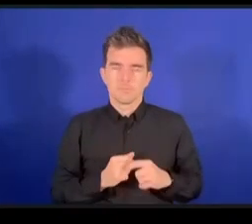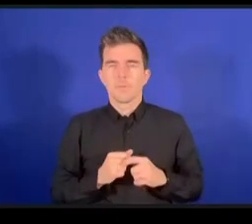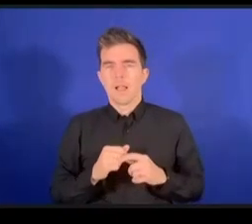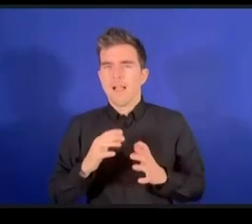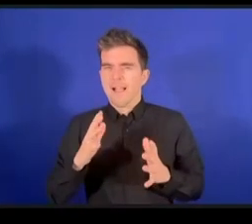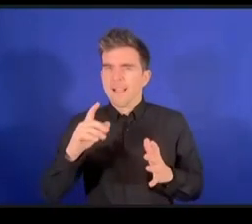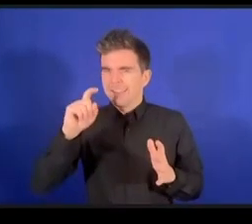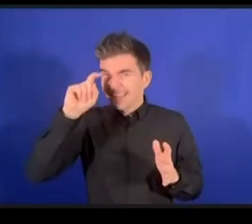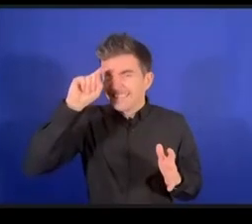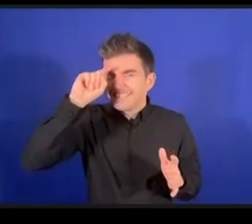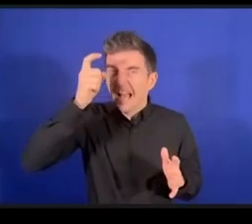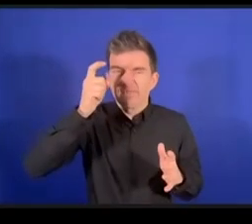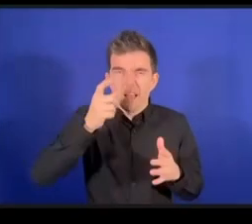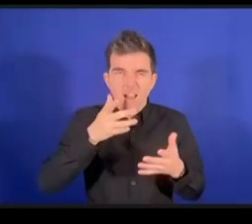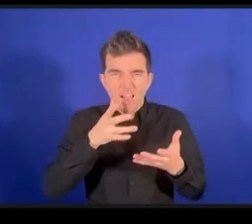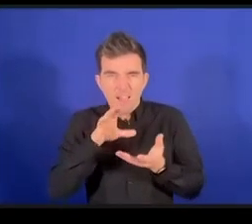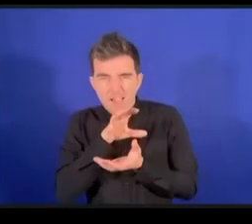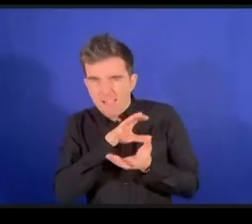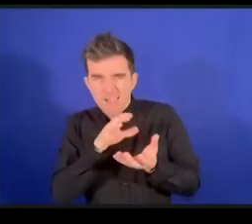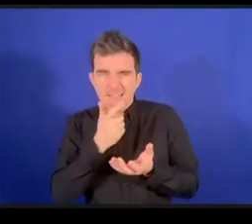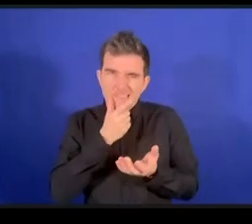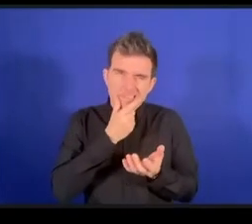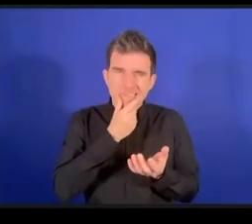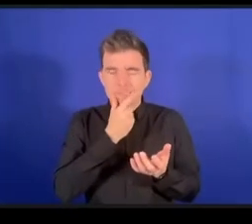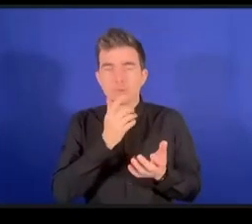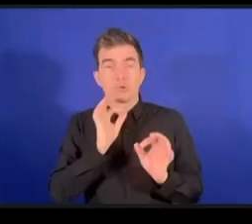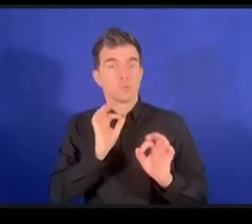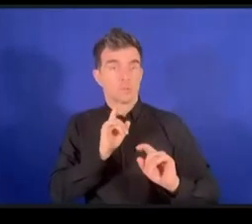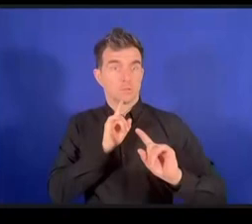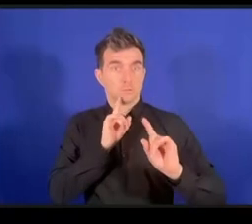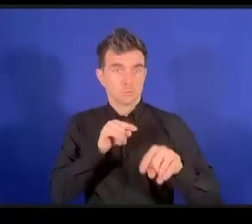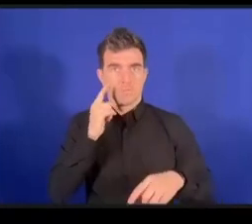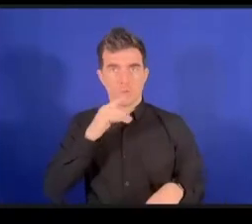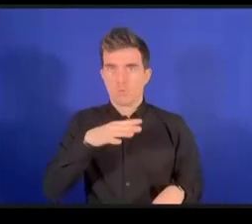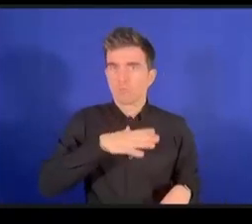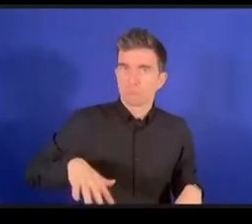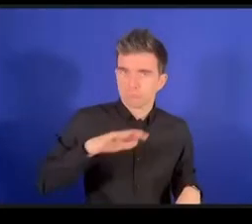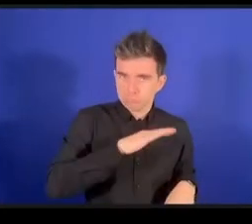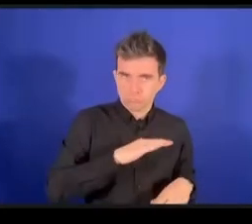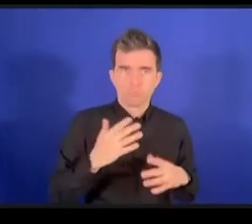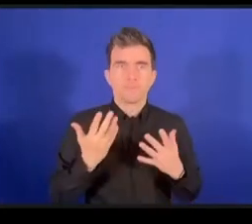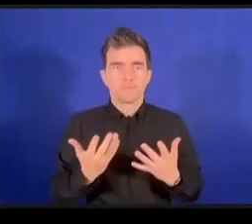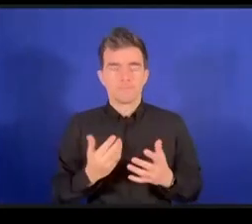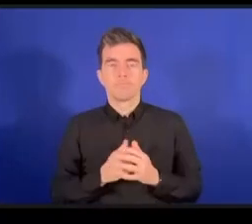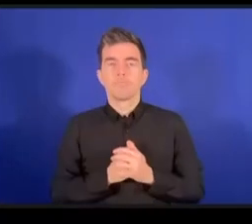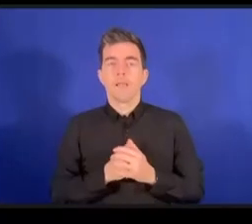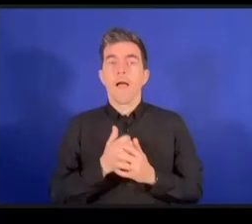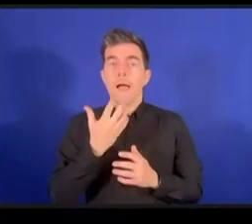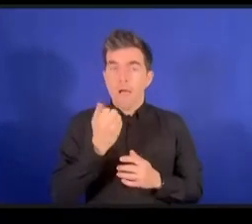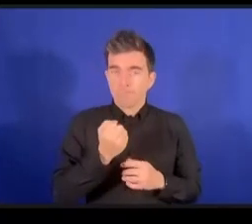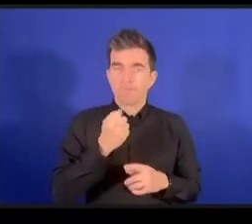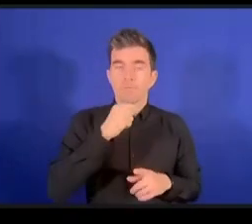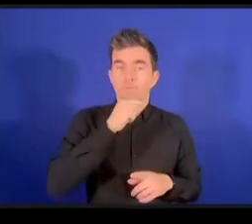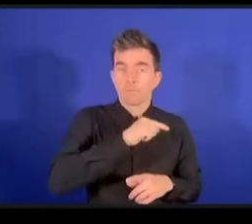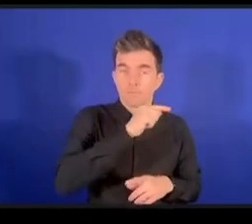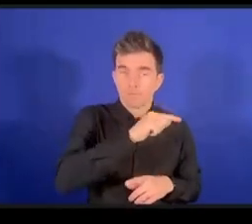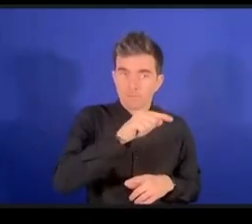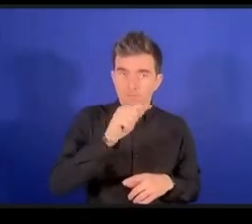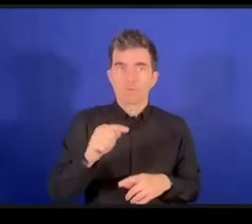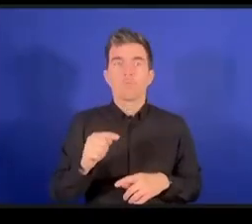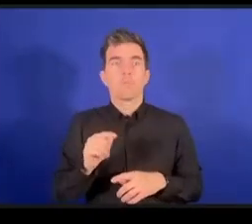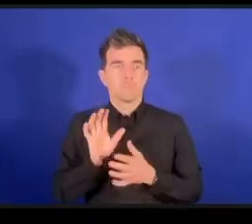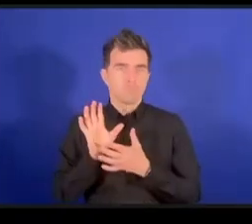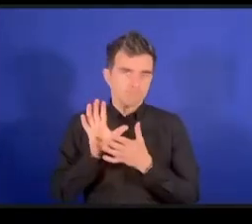of the dynamic coalitions very much related to research, and it's well appreciated, like we have seen in the